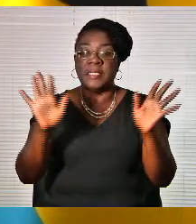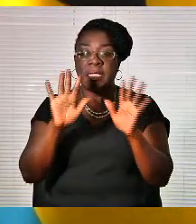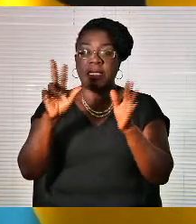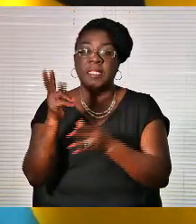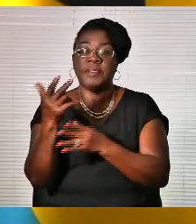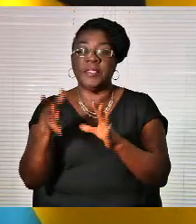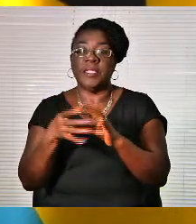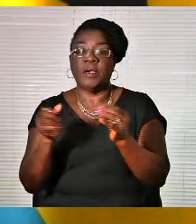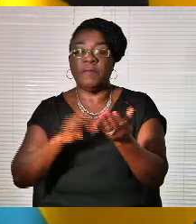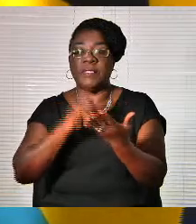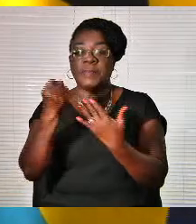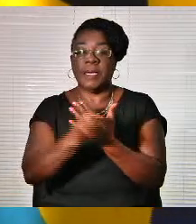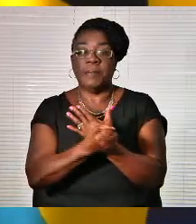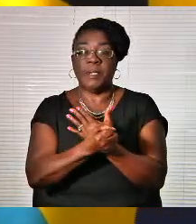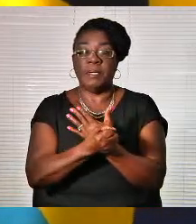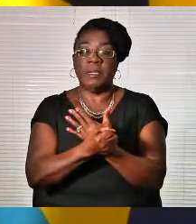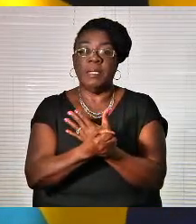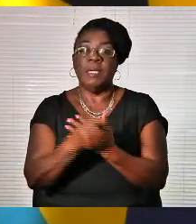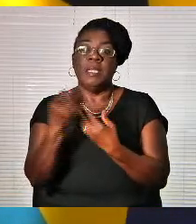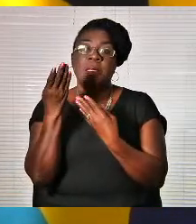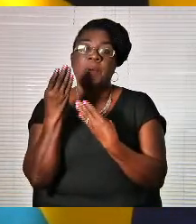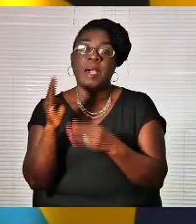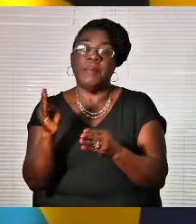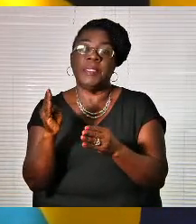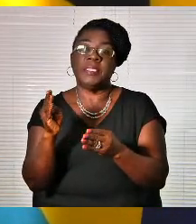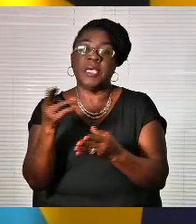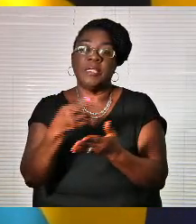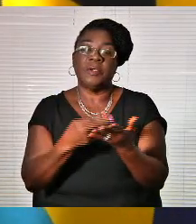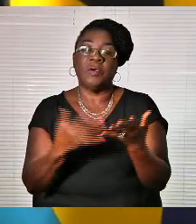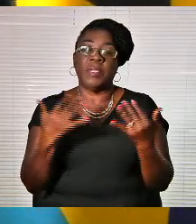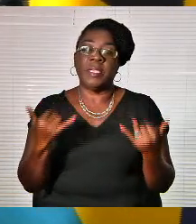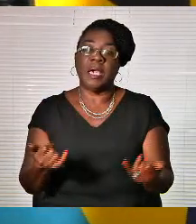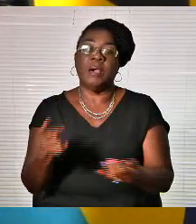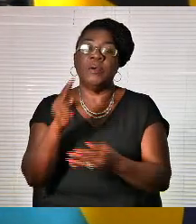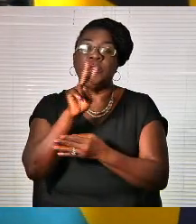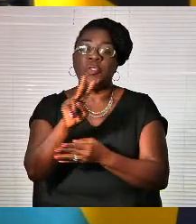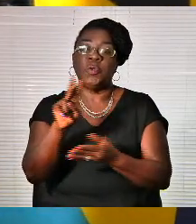September. The Bahamas has recorded